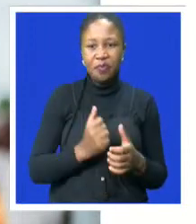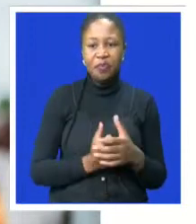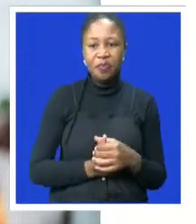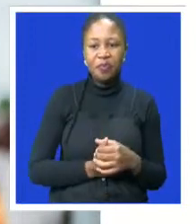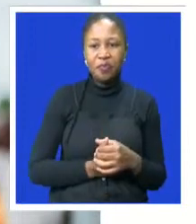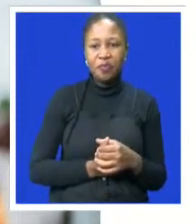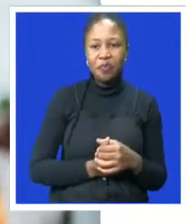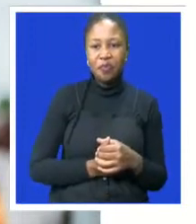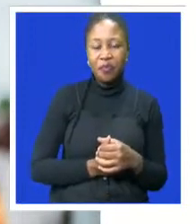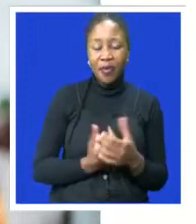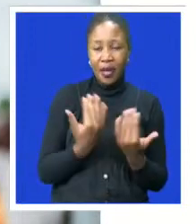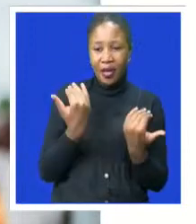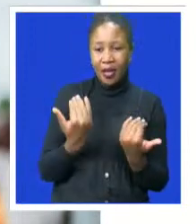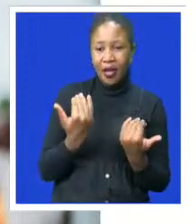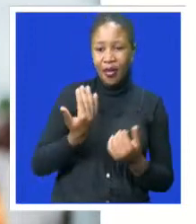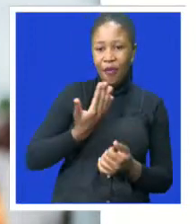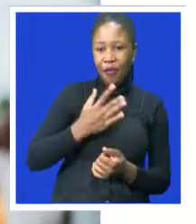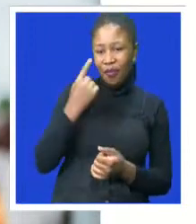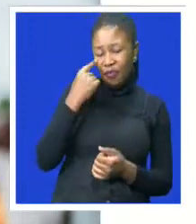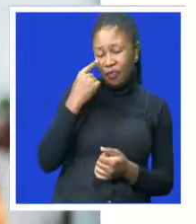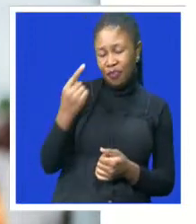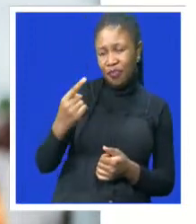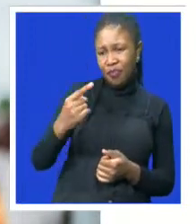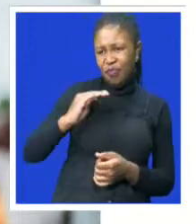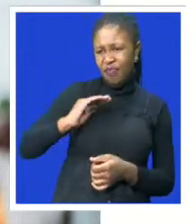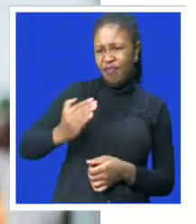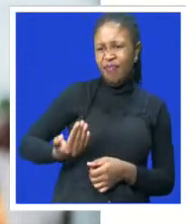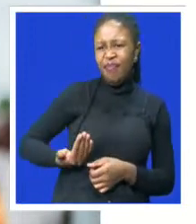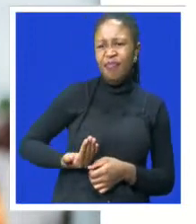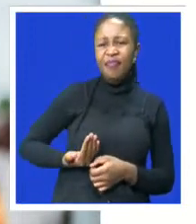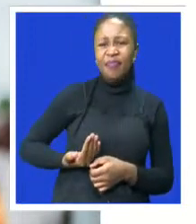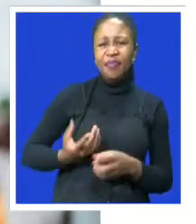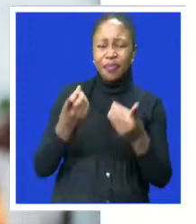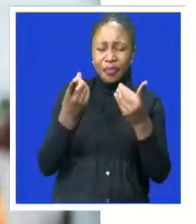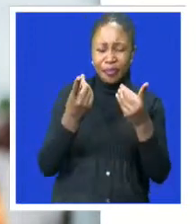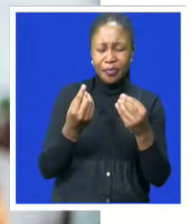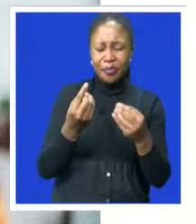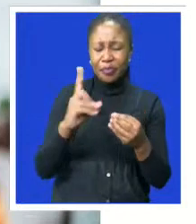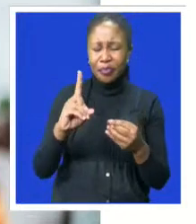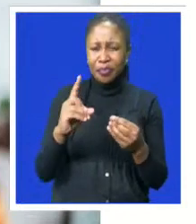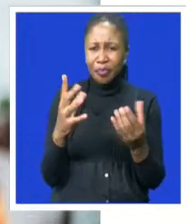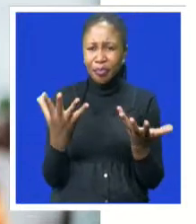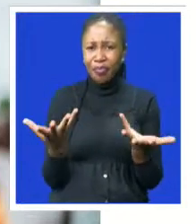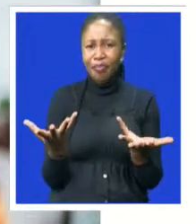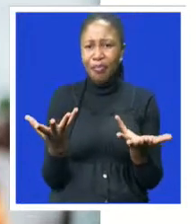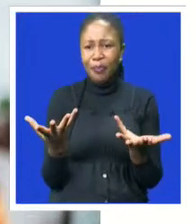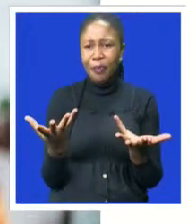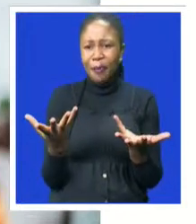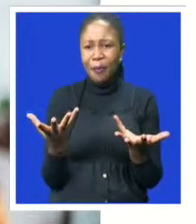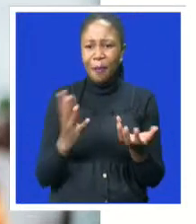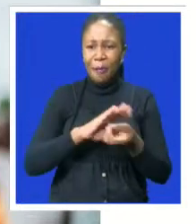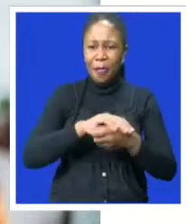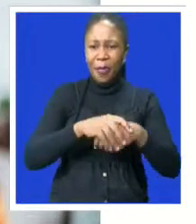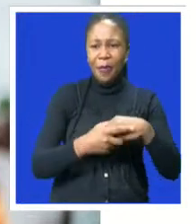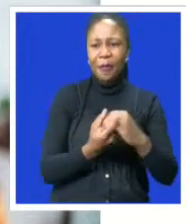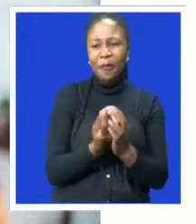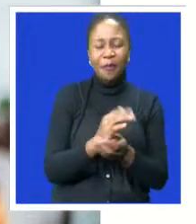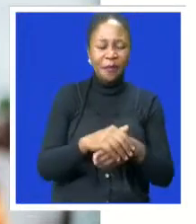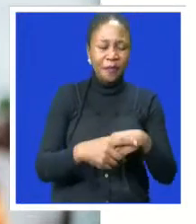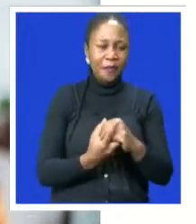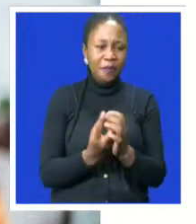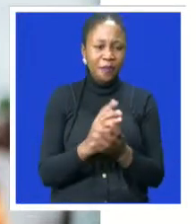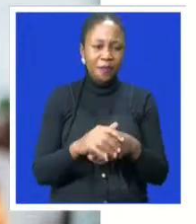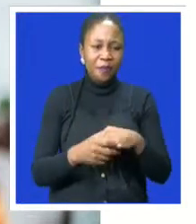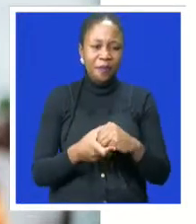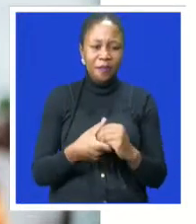Look at Nigiwe there. What is Nigiwe doing? Nigiwe is washing her hands using water. And we